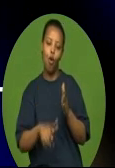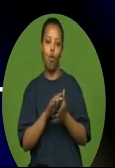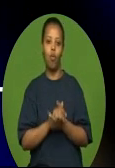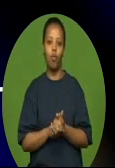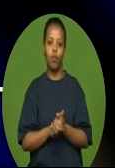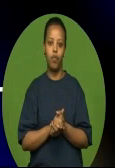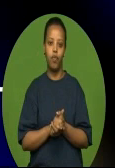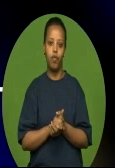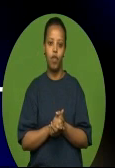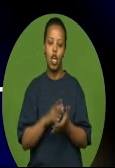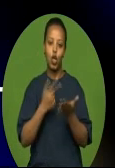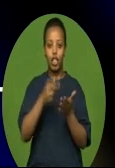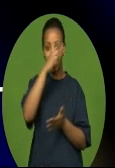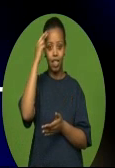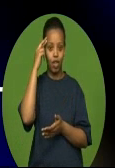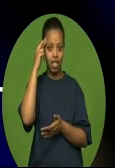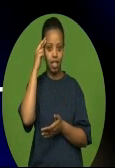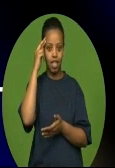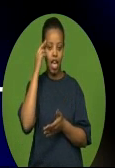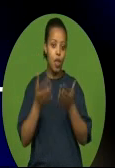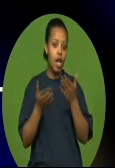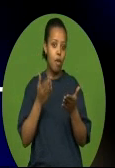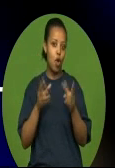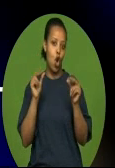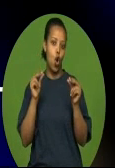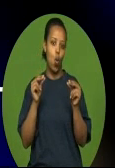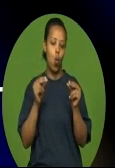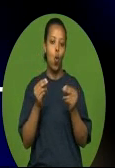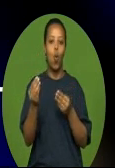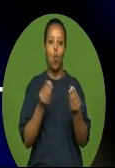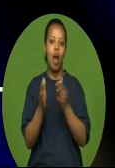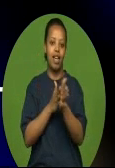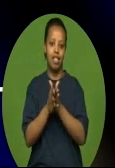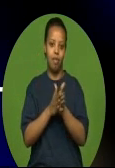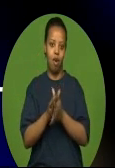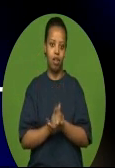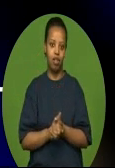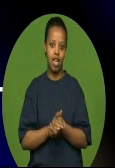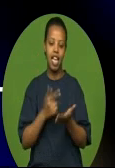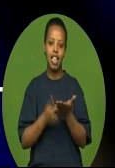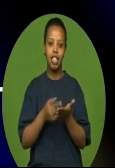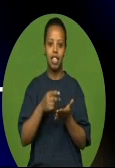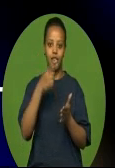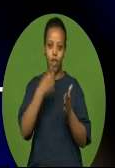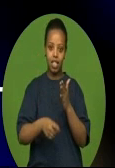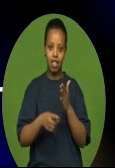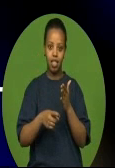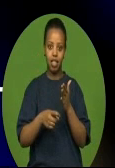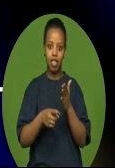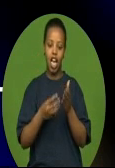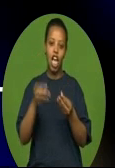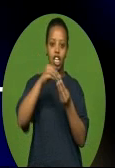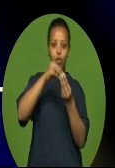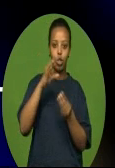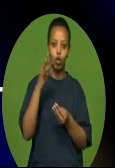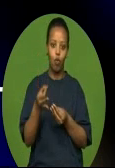very low. Due to this reason, there may be no market demand. This results